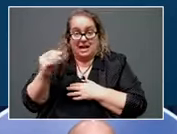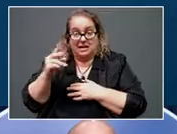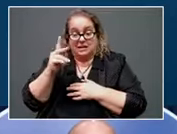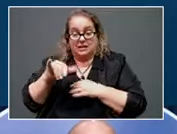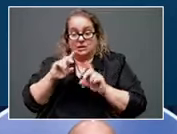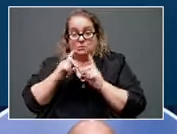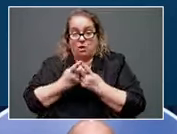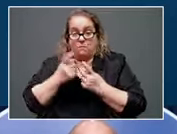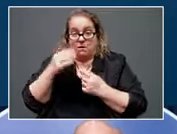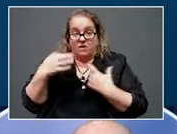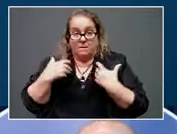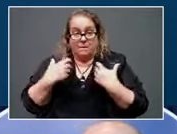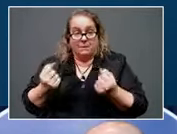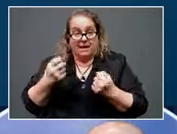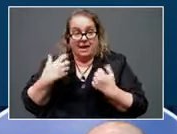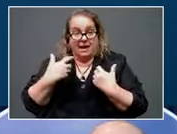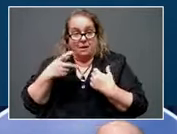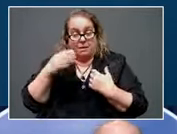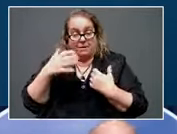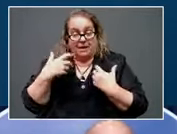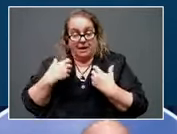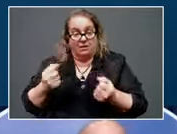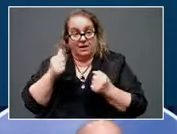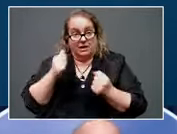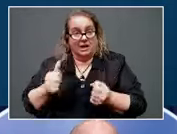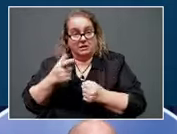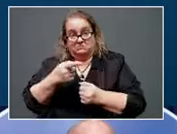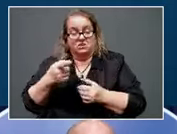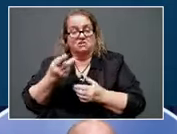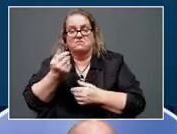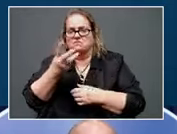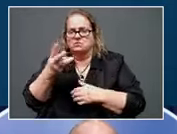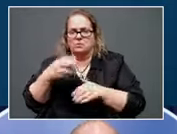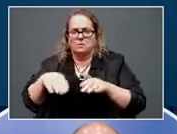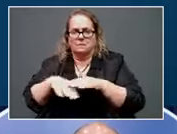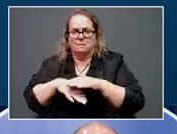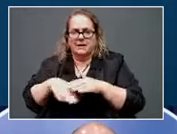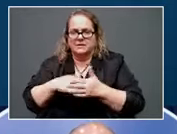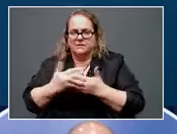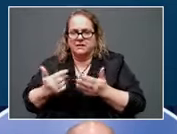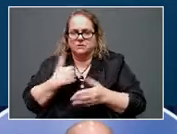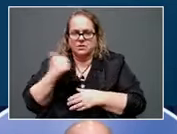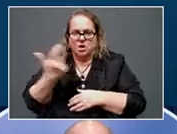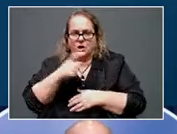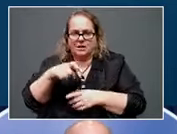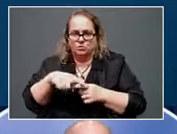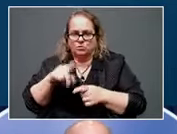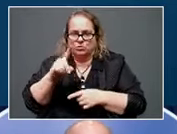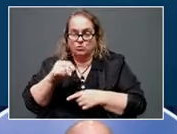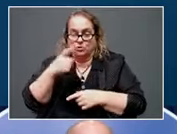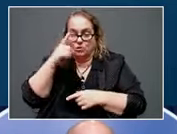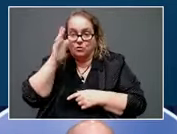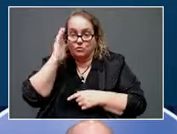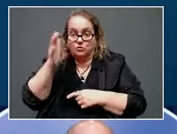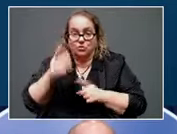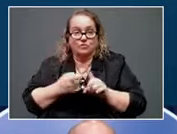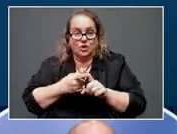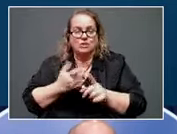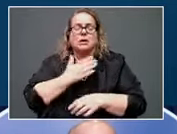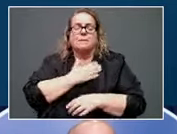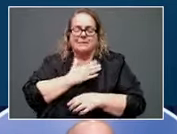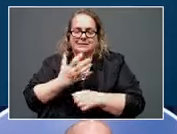largely be boiled down to a few basic things we all need to do for the foreseeable future. So the first is please get vaccinated. The